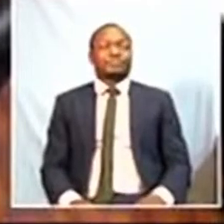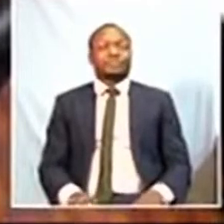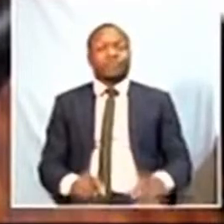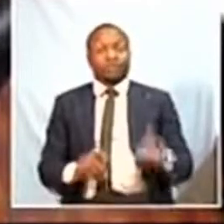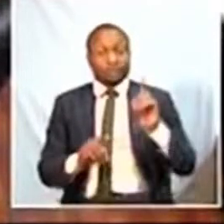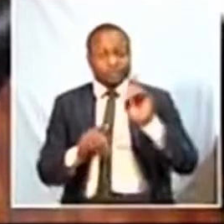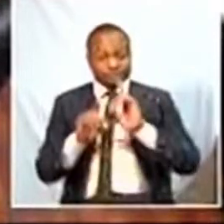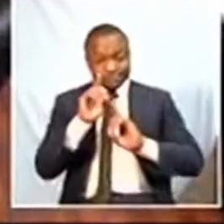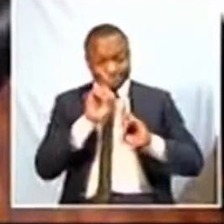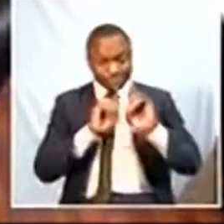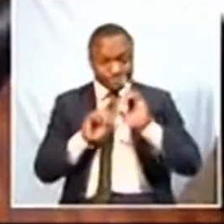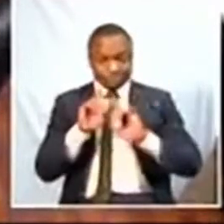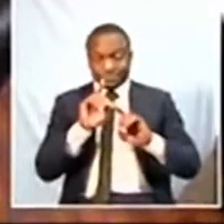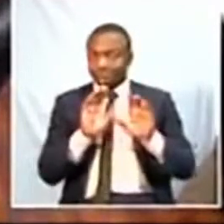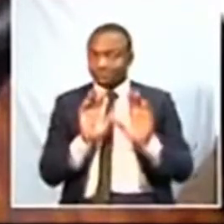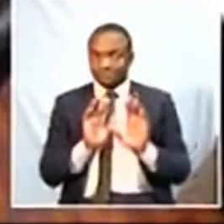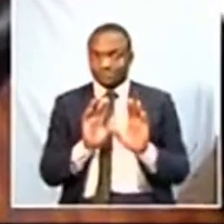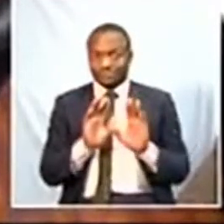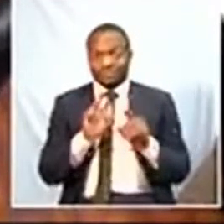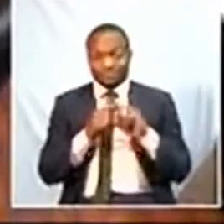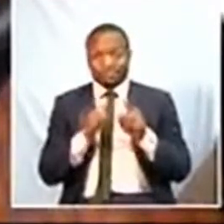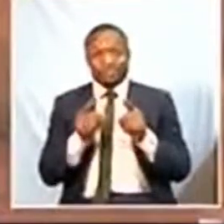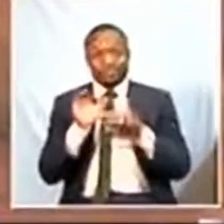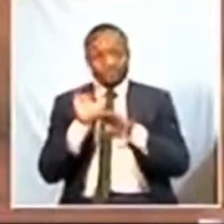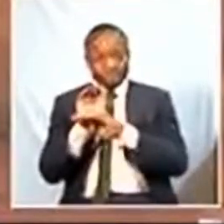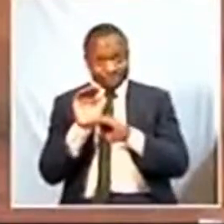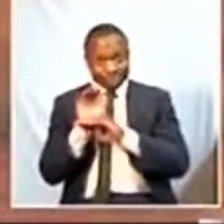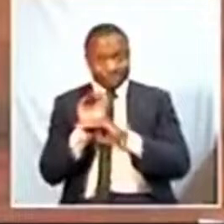interactions that have been taking place. I just wanted to comment on.